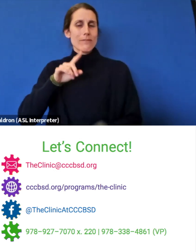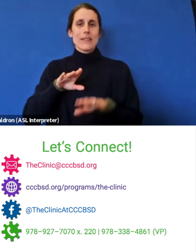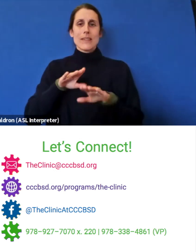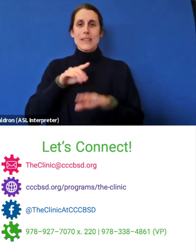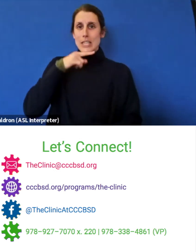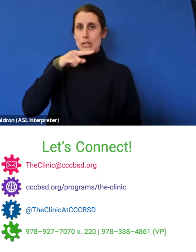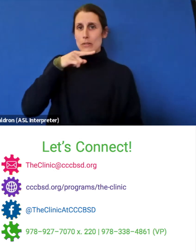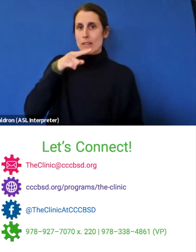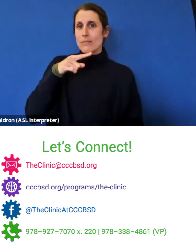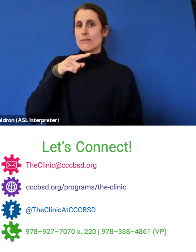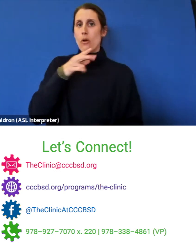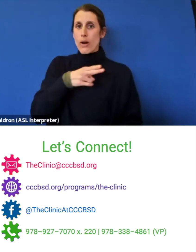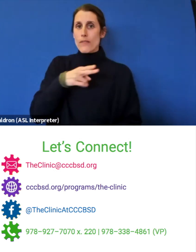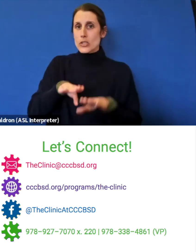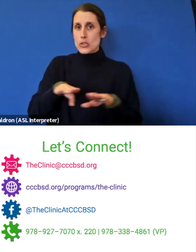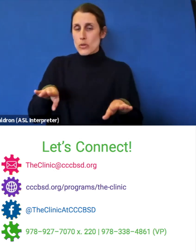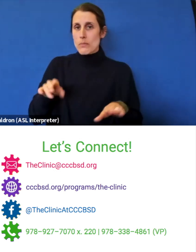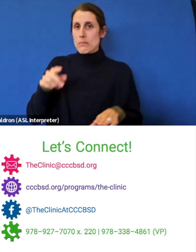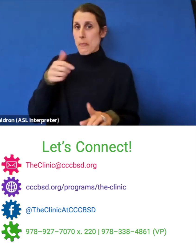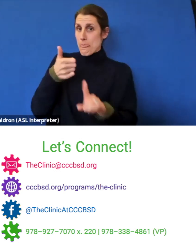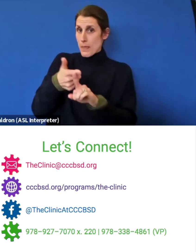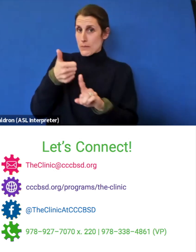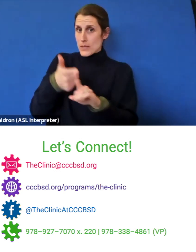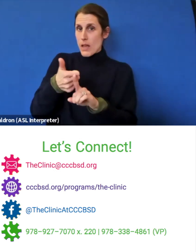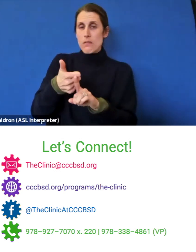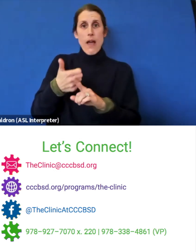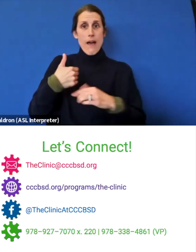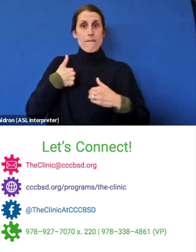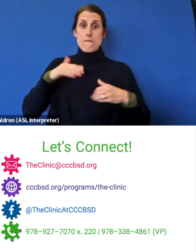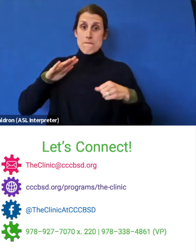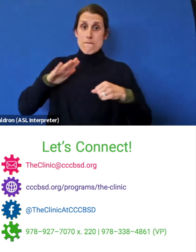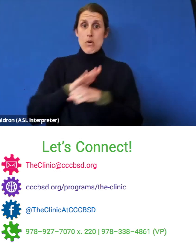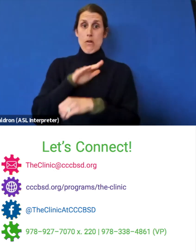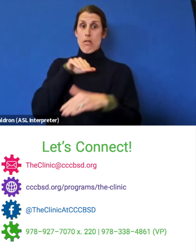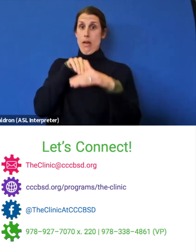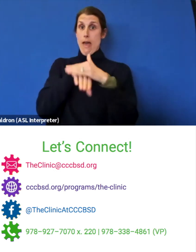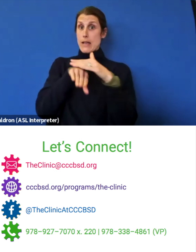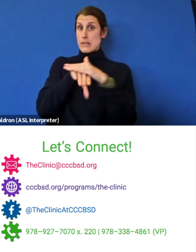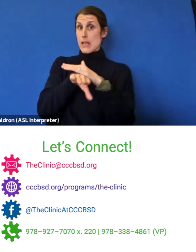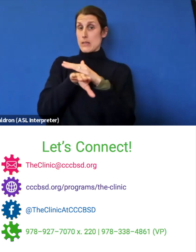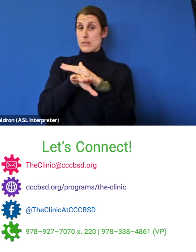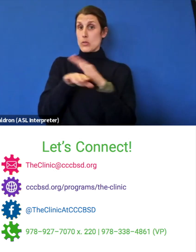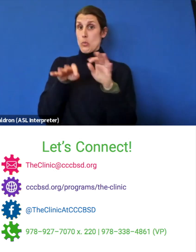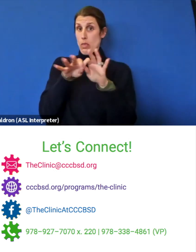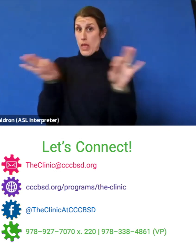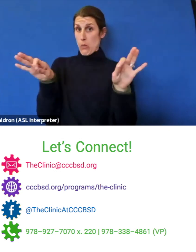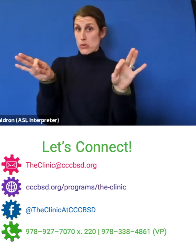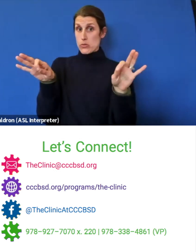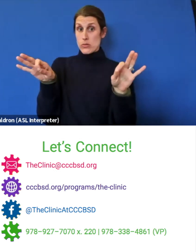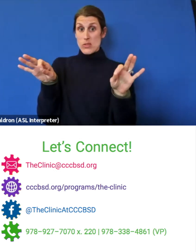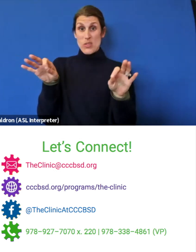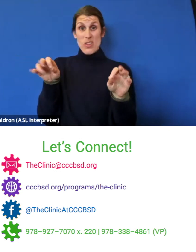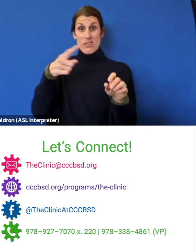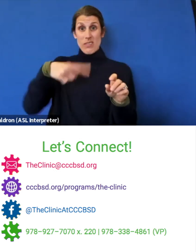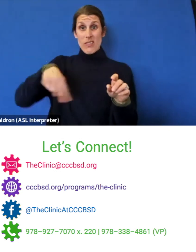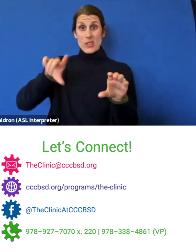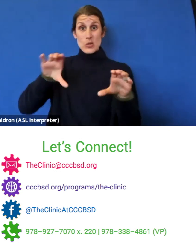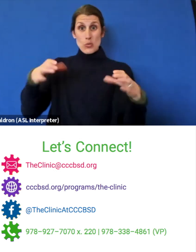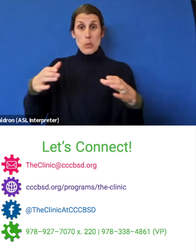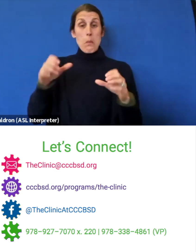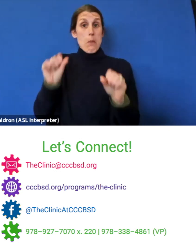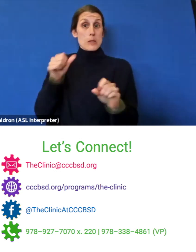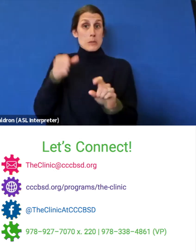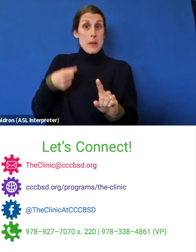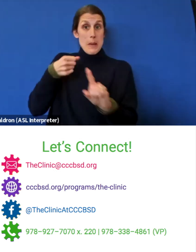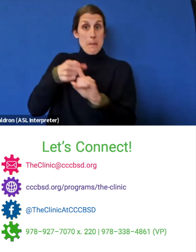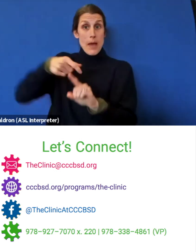Might they also face issues with their pragmatic development? And what are some of the things that we might do to recognize those issues